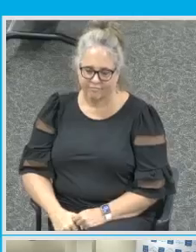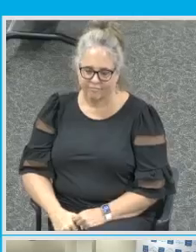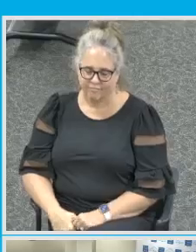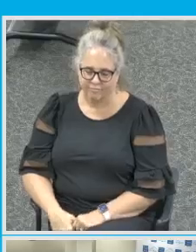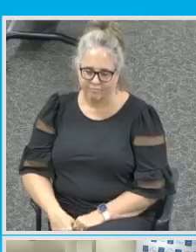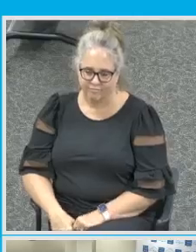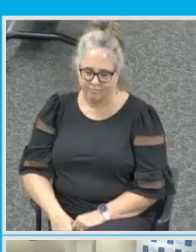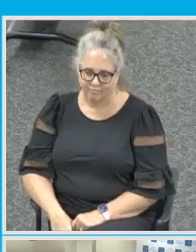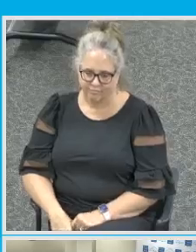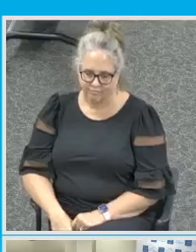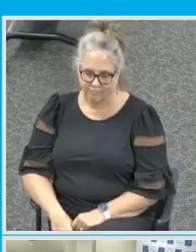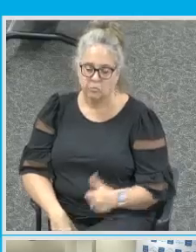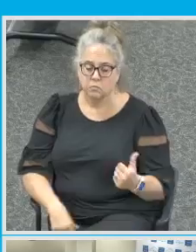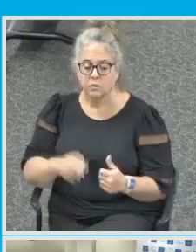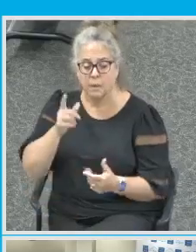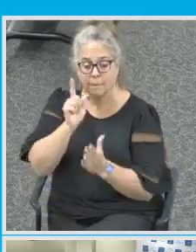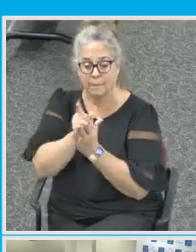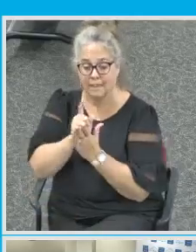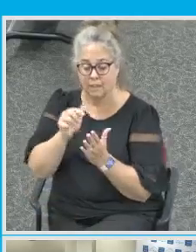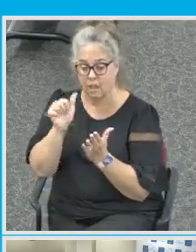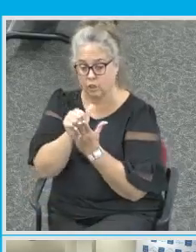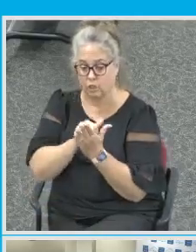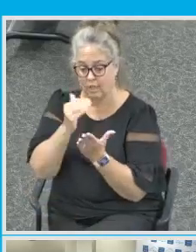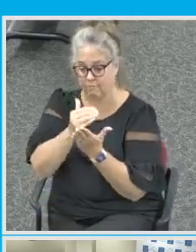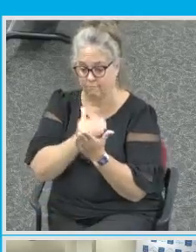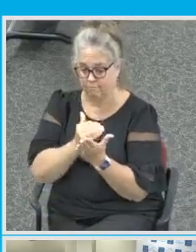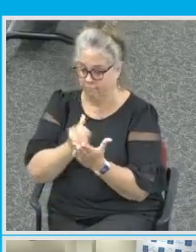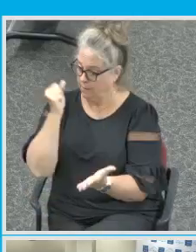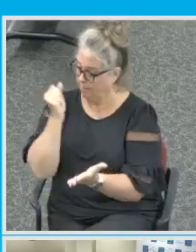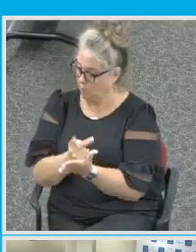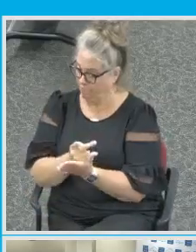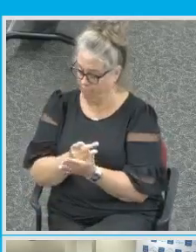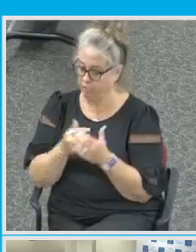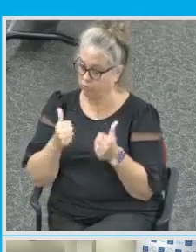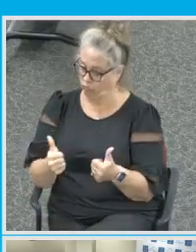someone to make a motion to approve the minutes.